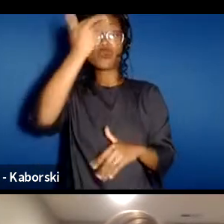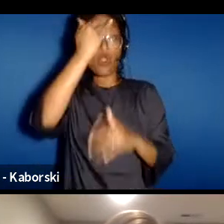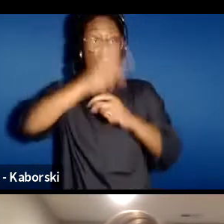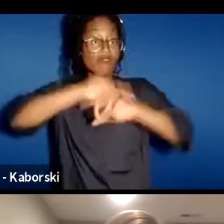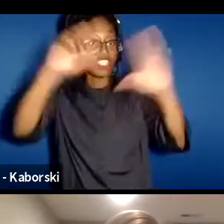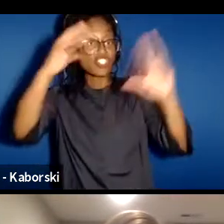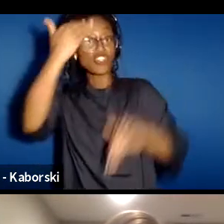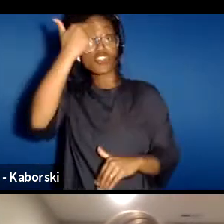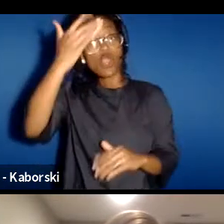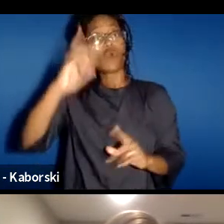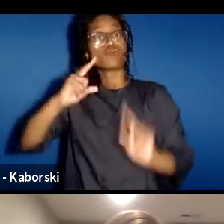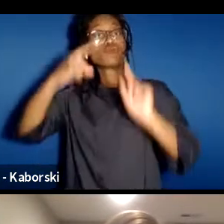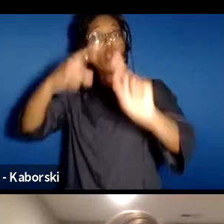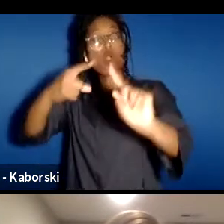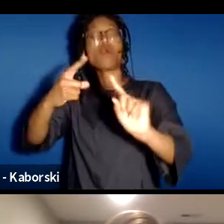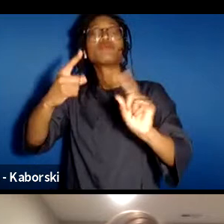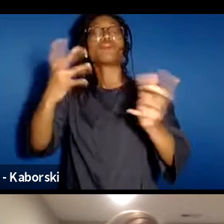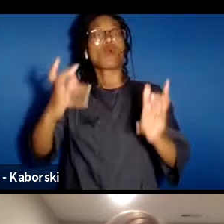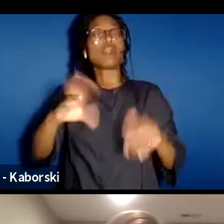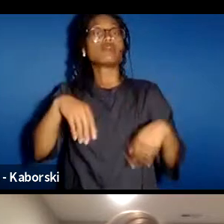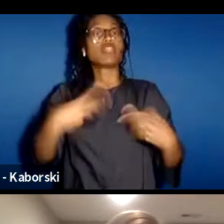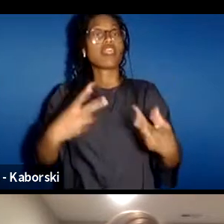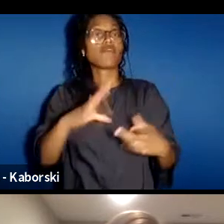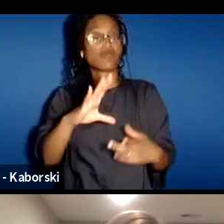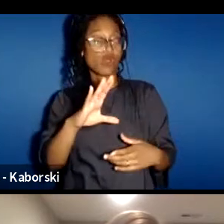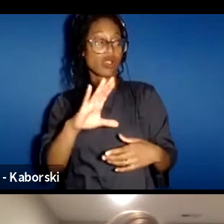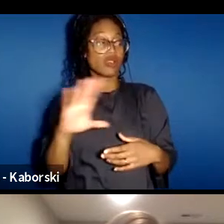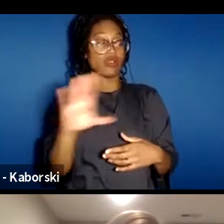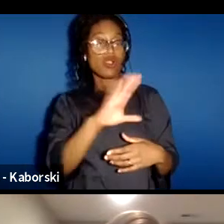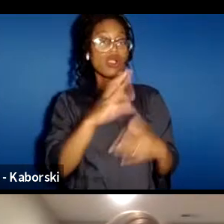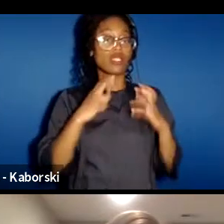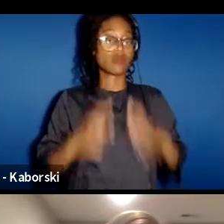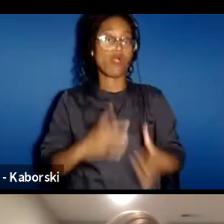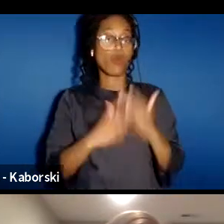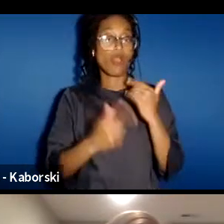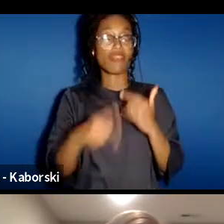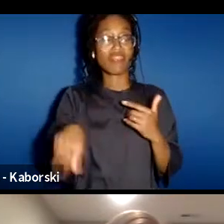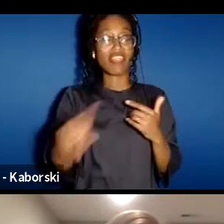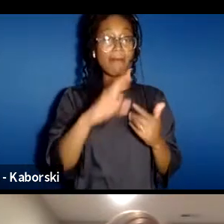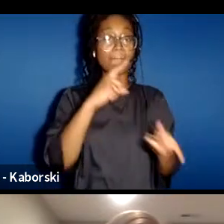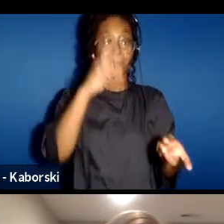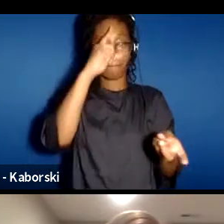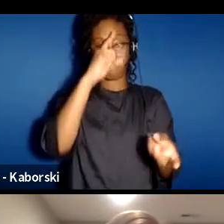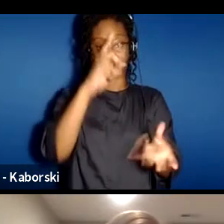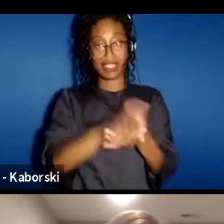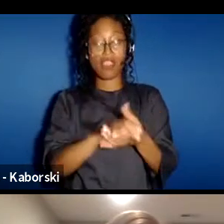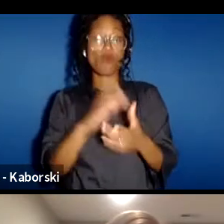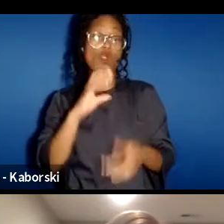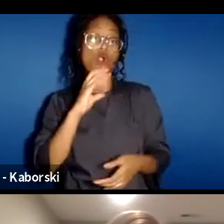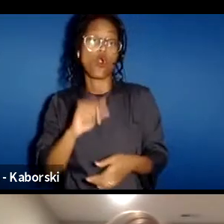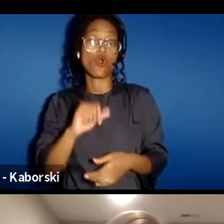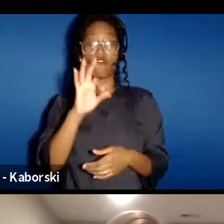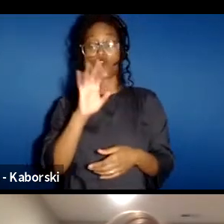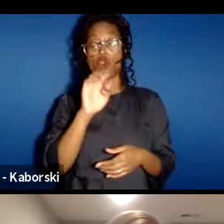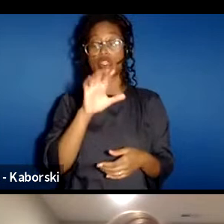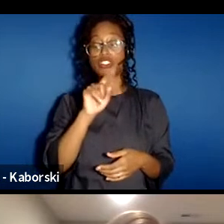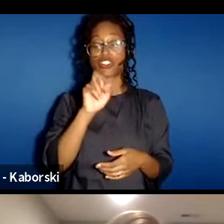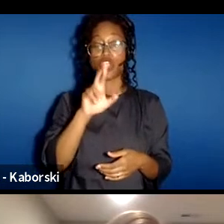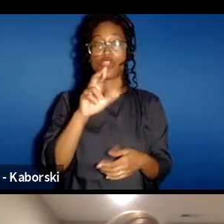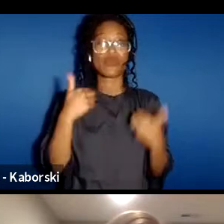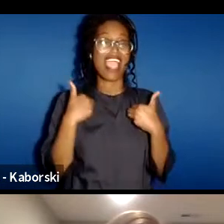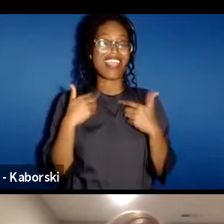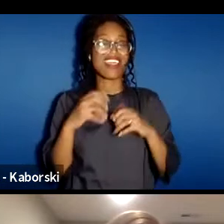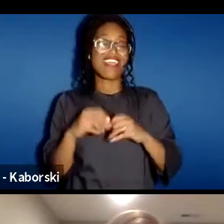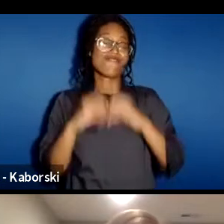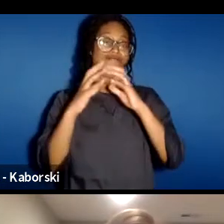your consumer to believe, and you convey that can happen. I mean, when I was working with Old Forester, there was a founder statement. It was sort of